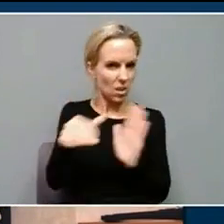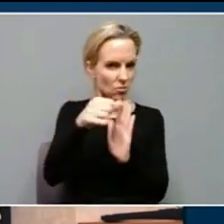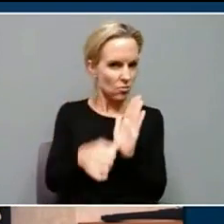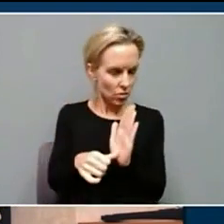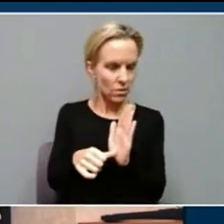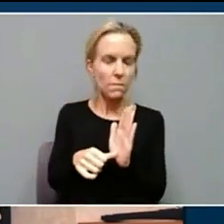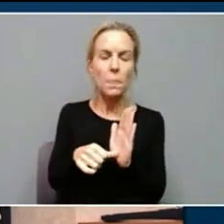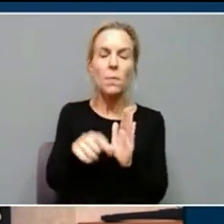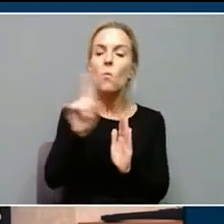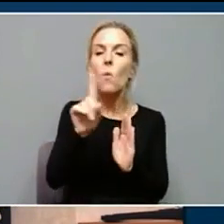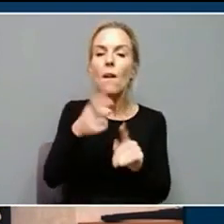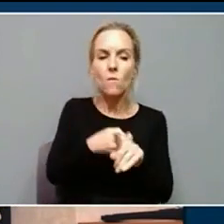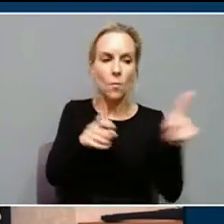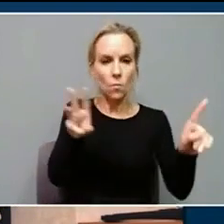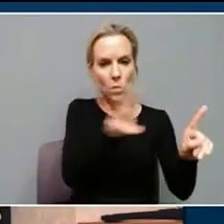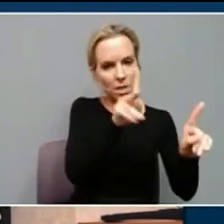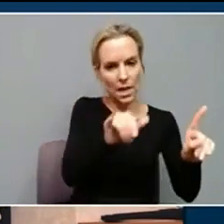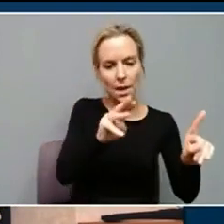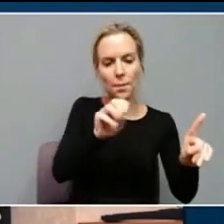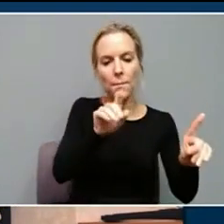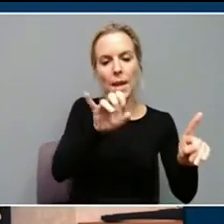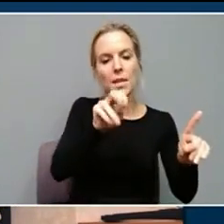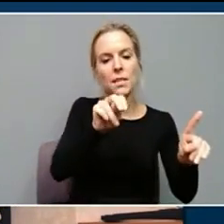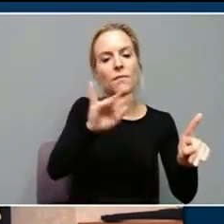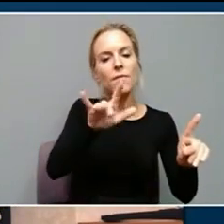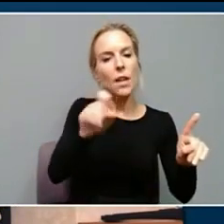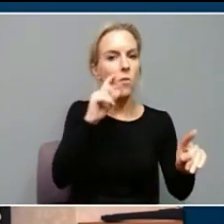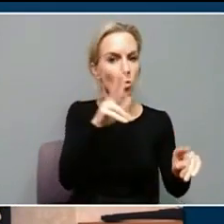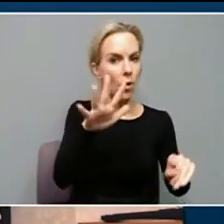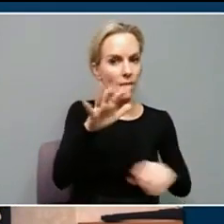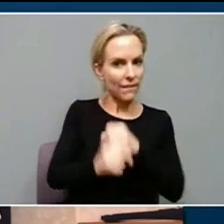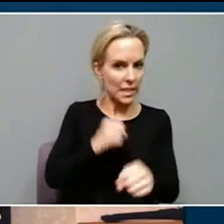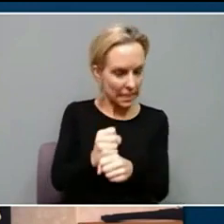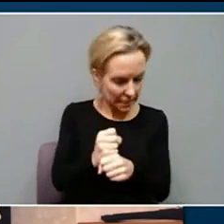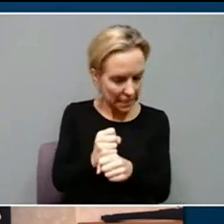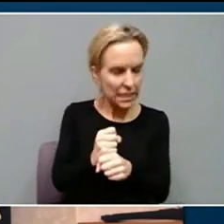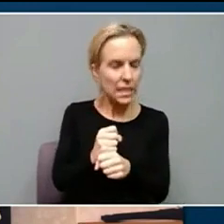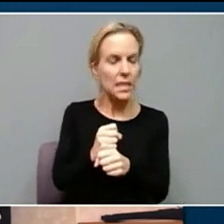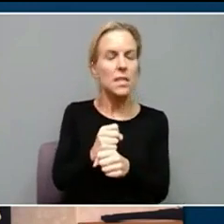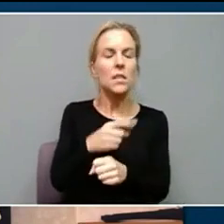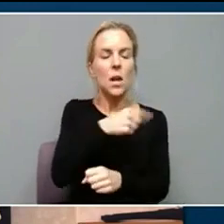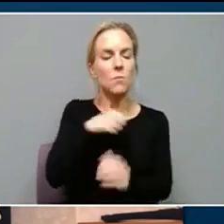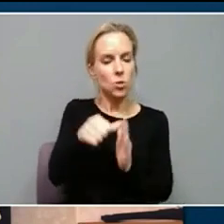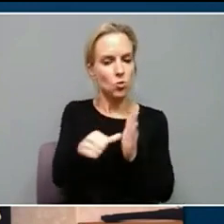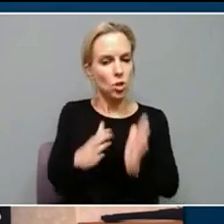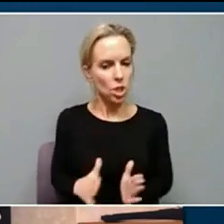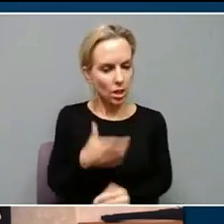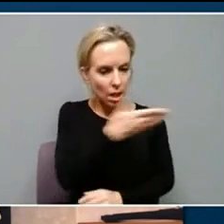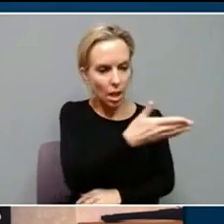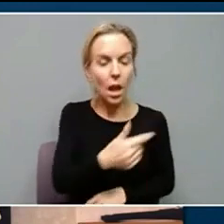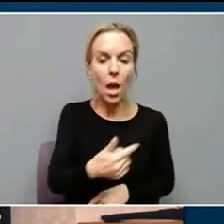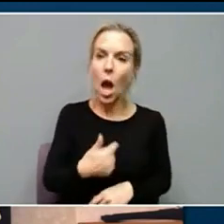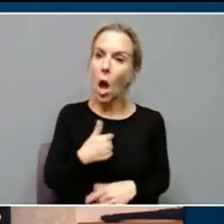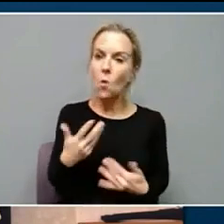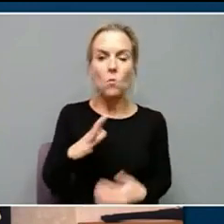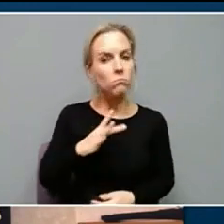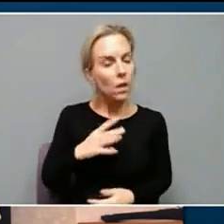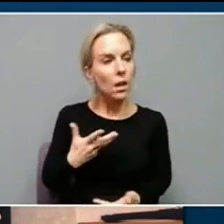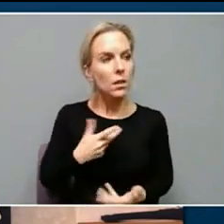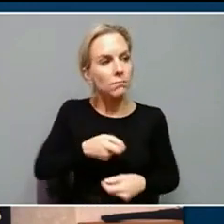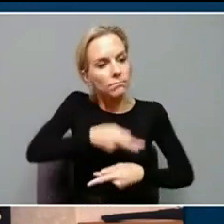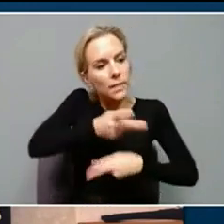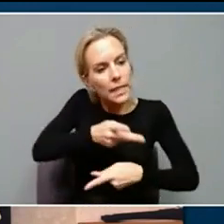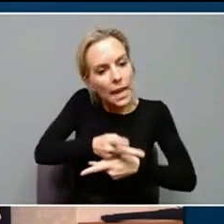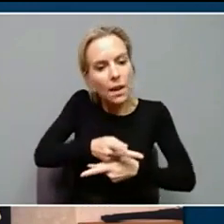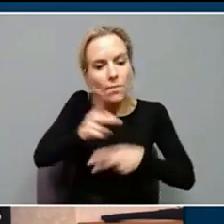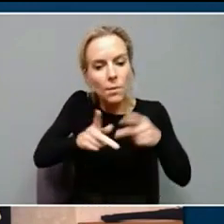specifically Madisonville, for 35 years. I have had the privilege to take care of the people of West Kentucky